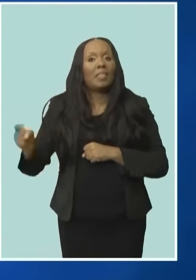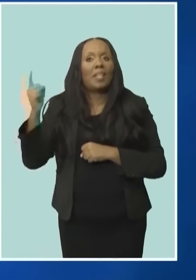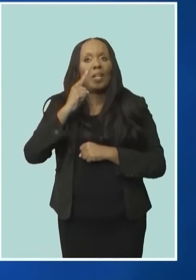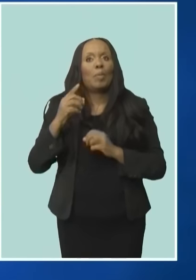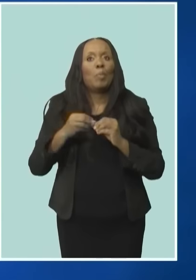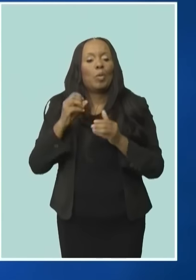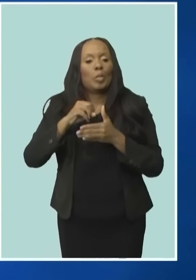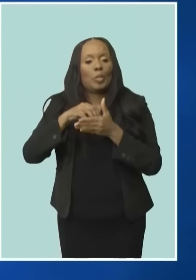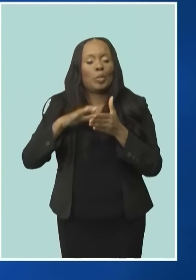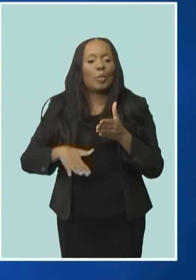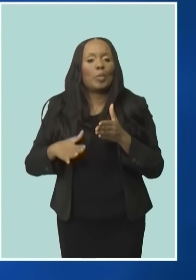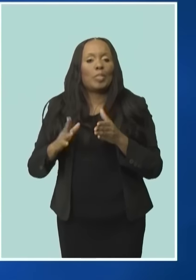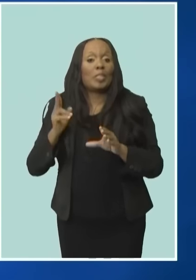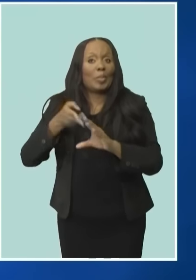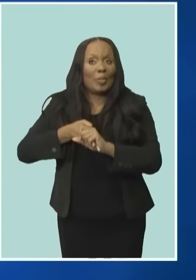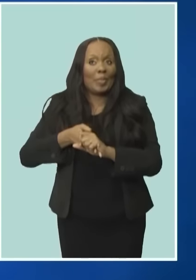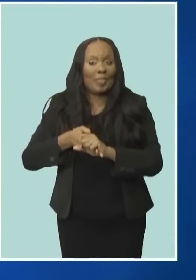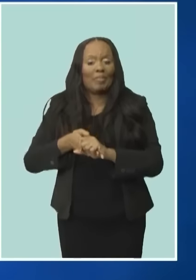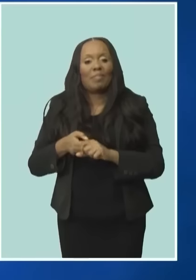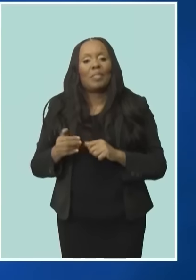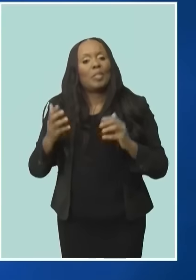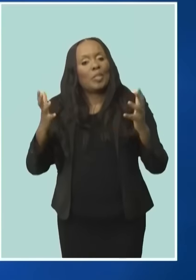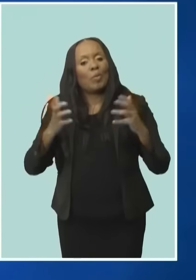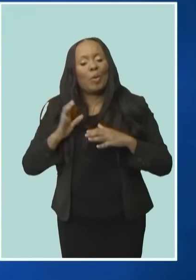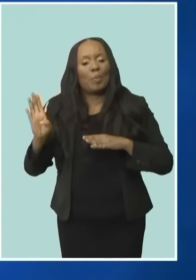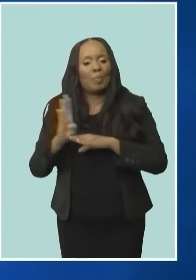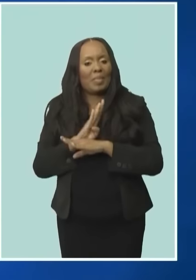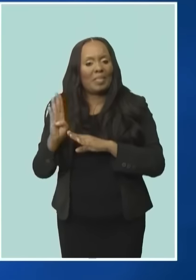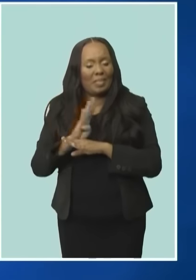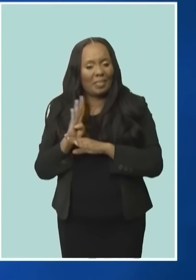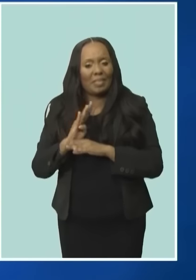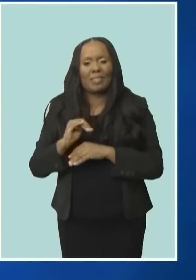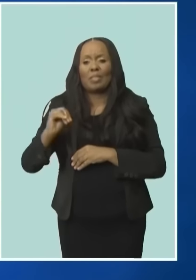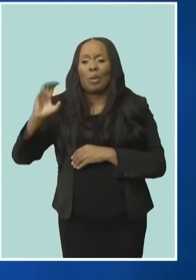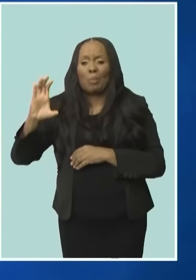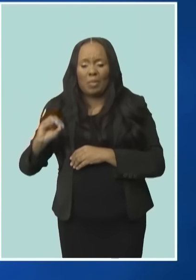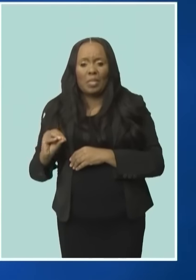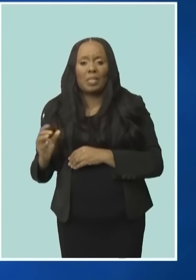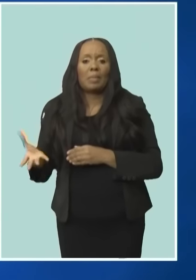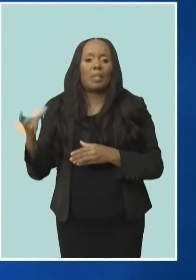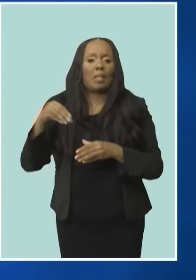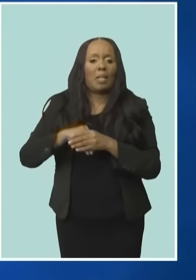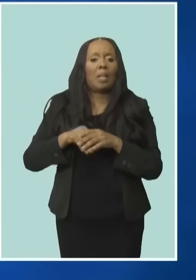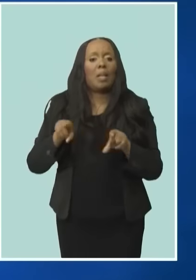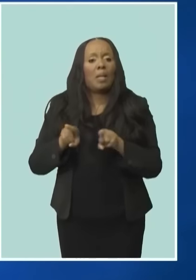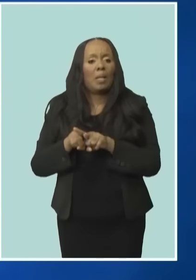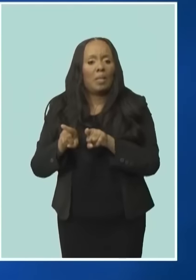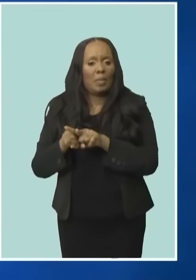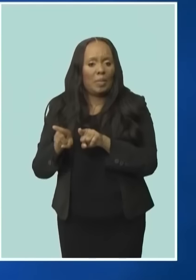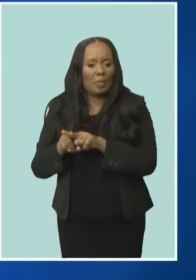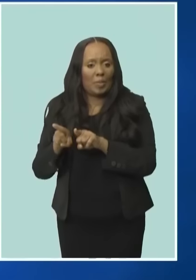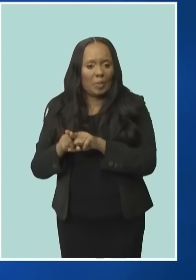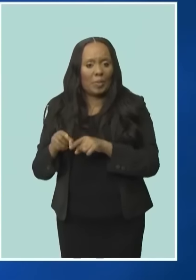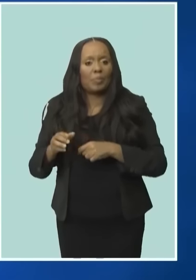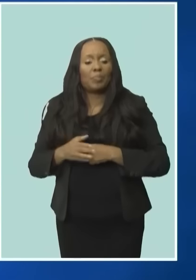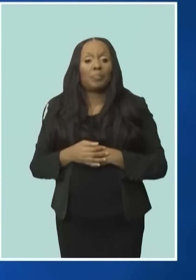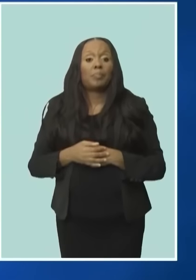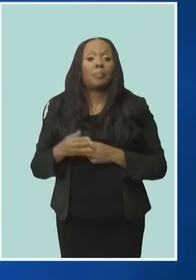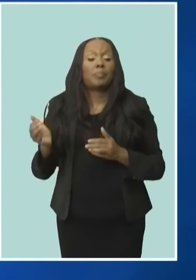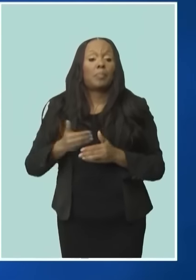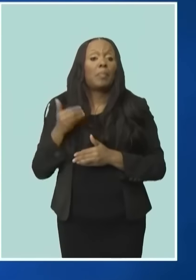year. And he urges corporate Barbados to also get on board with the initiative. Rachel